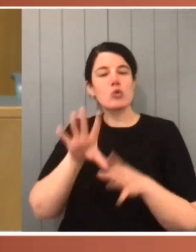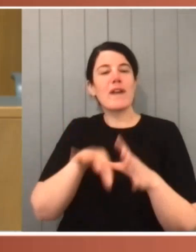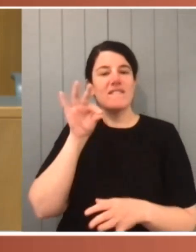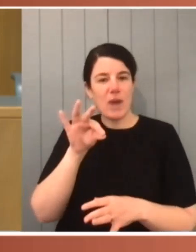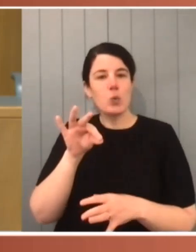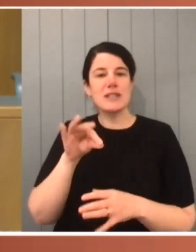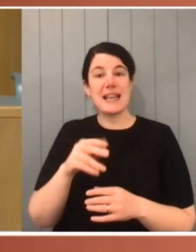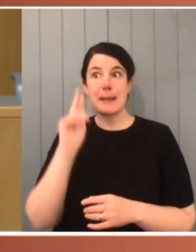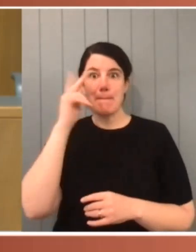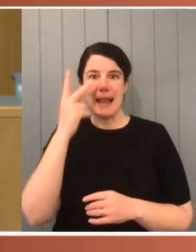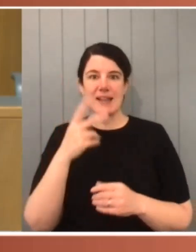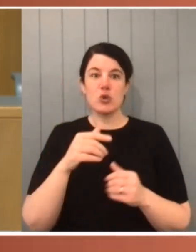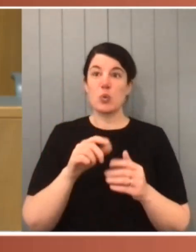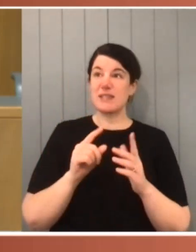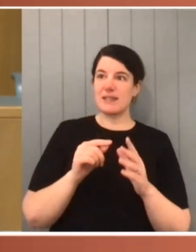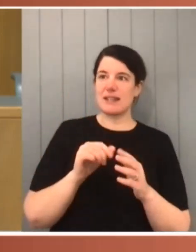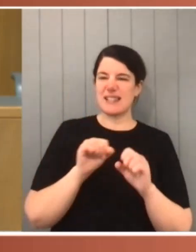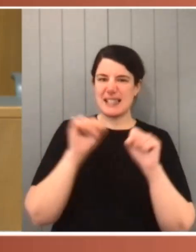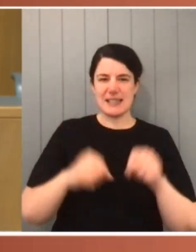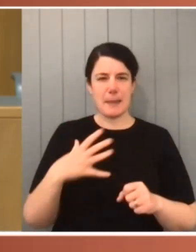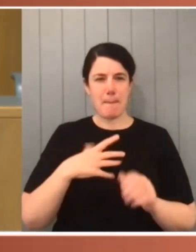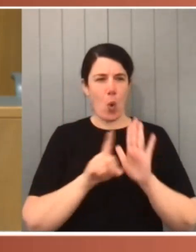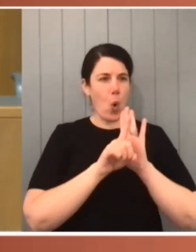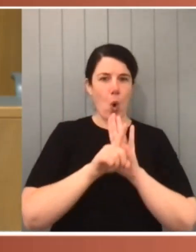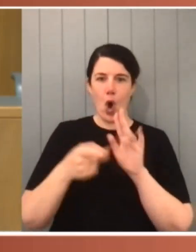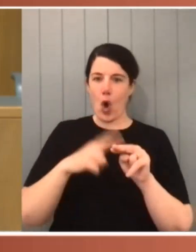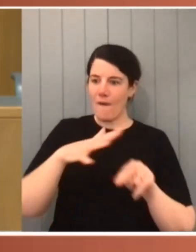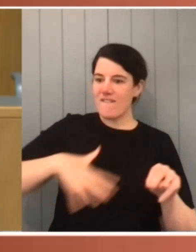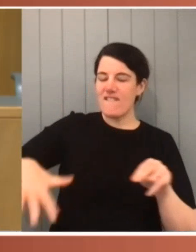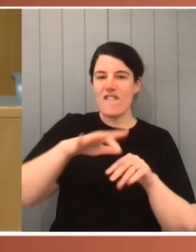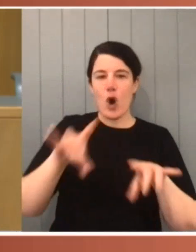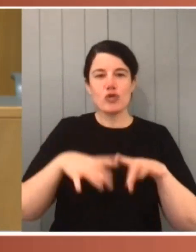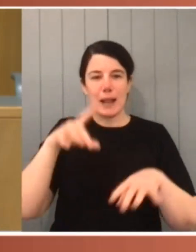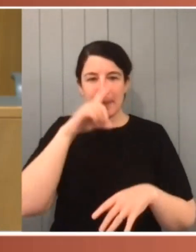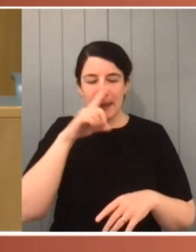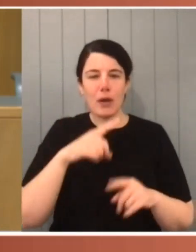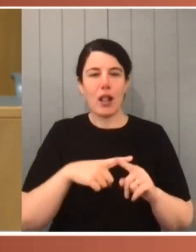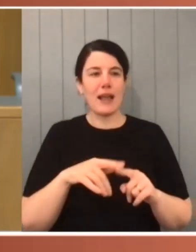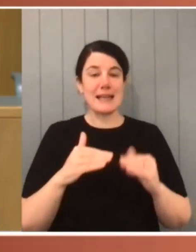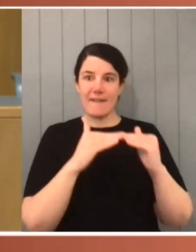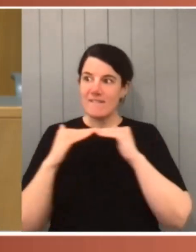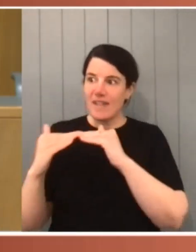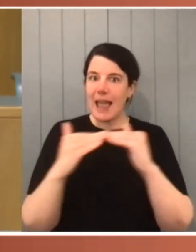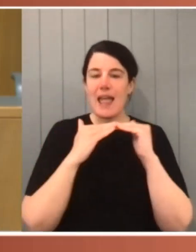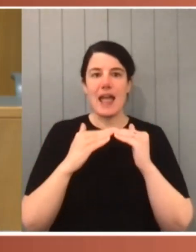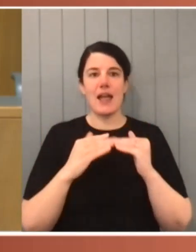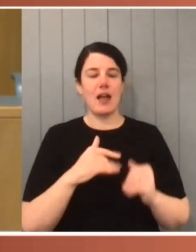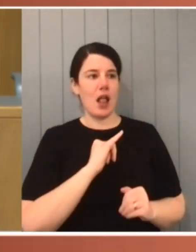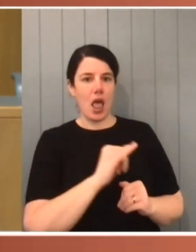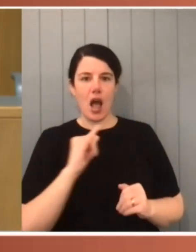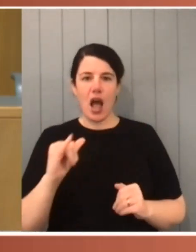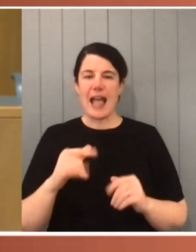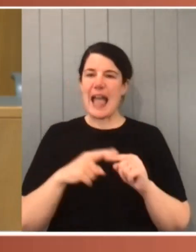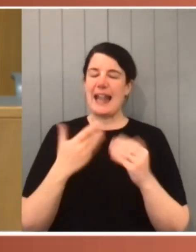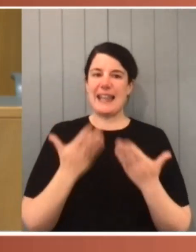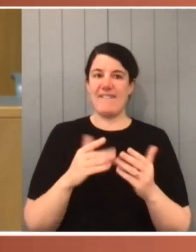more representative, that helps people to coordinate, like-minded people to coordinate, and that it prevents unfair behavior by